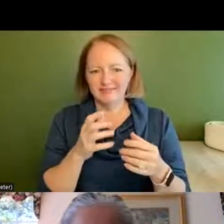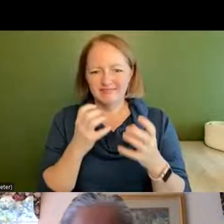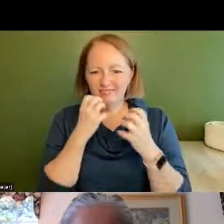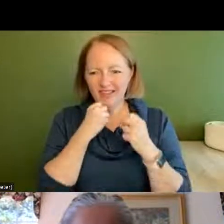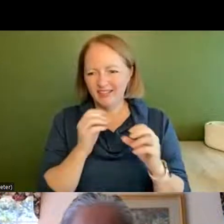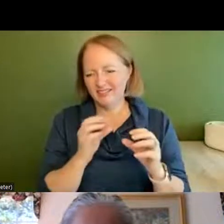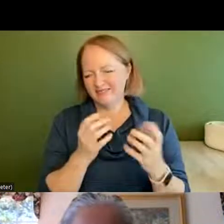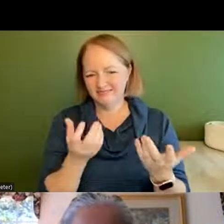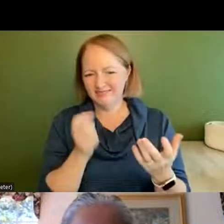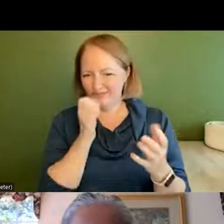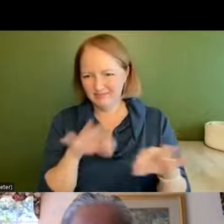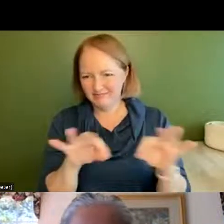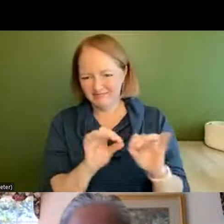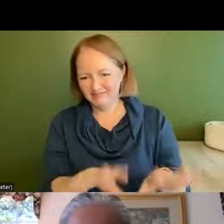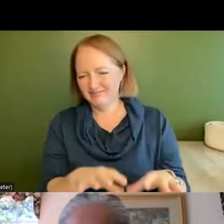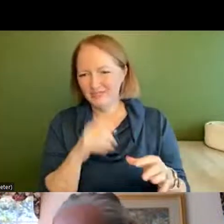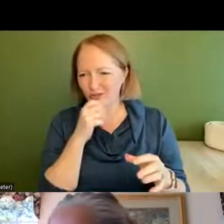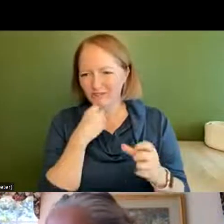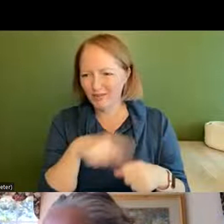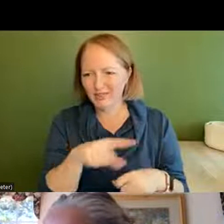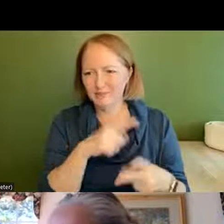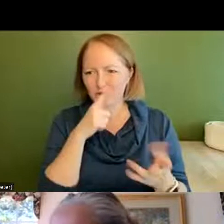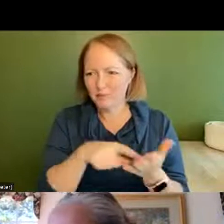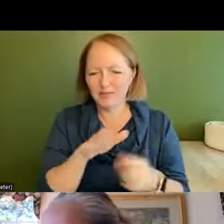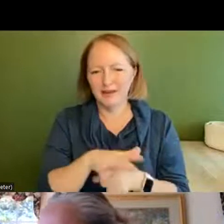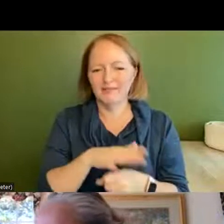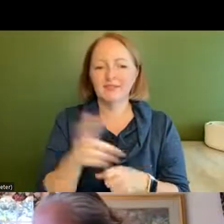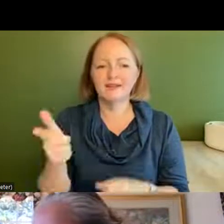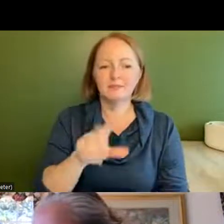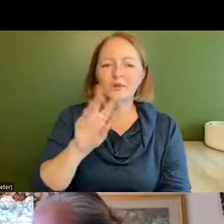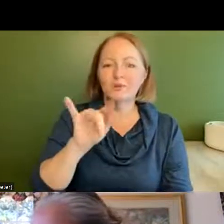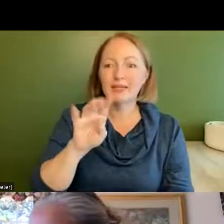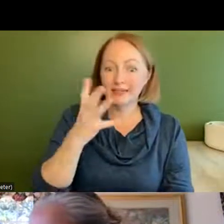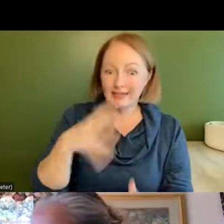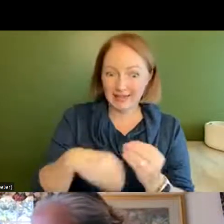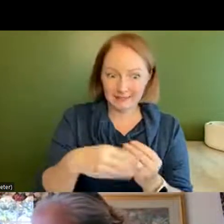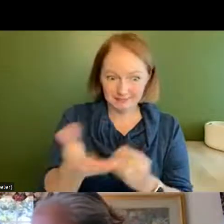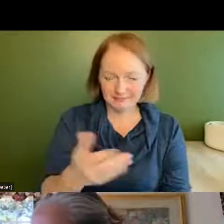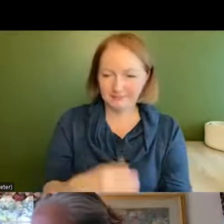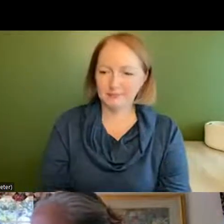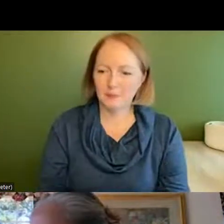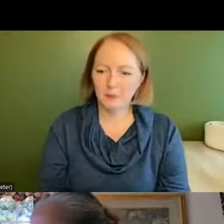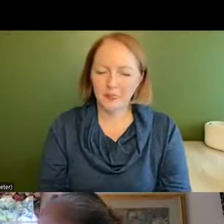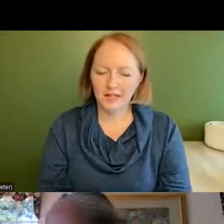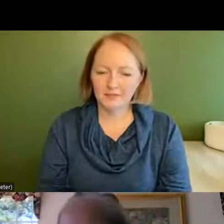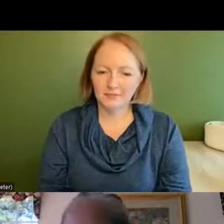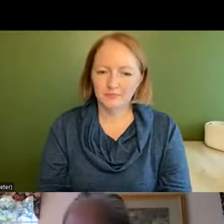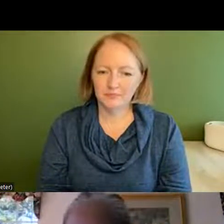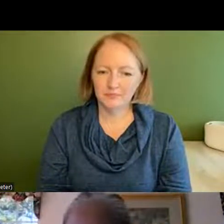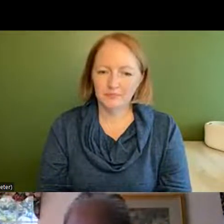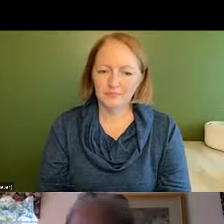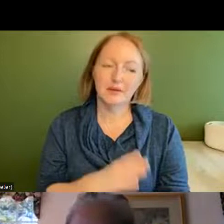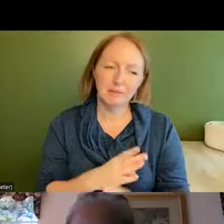underpaid. But Winnie, I'll pass it to you if you have anything to add on that. In terms of